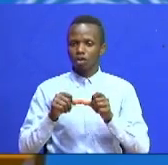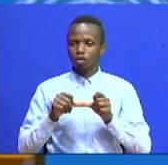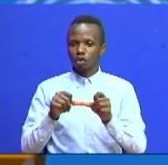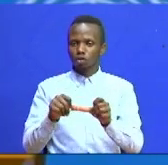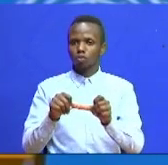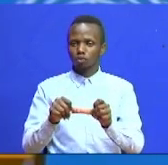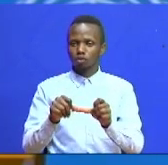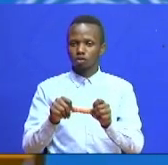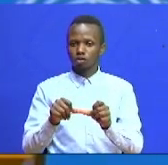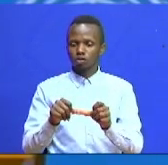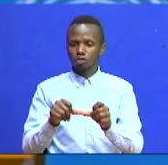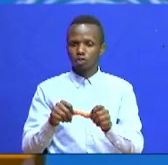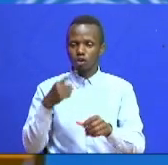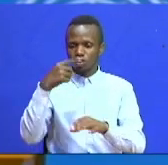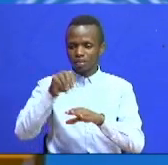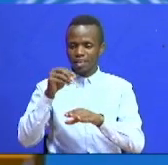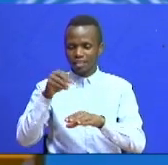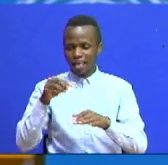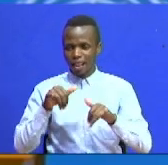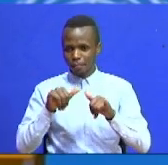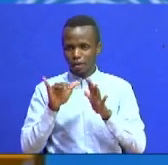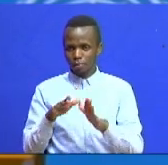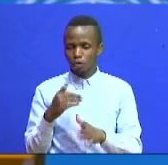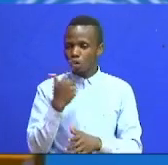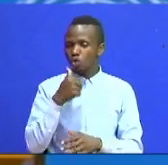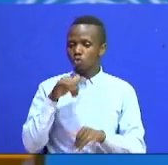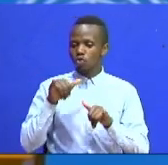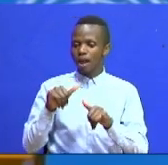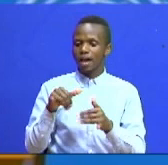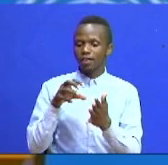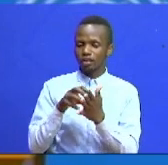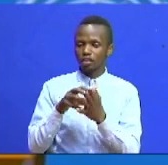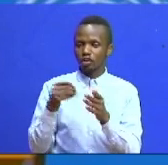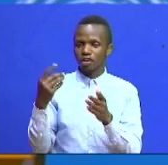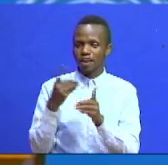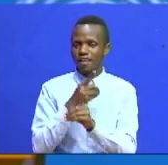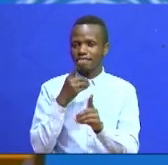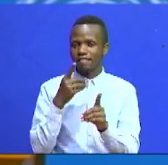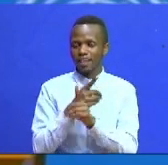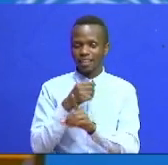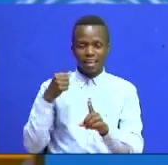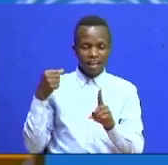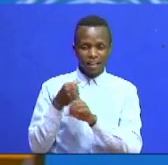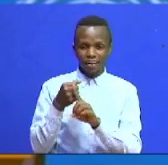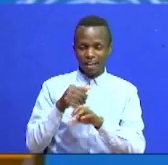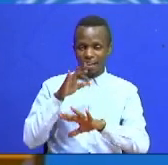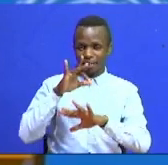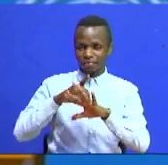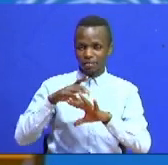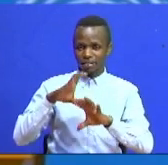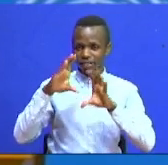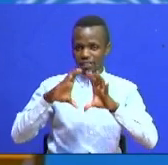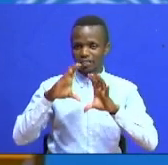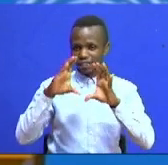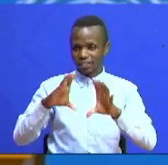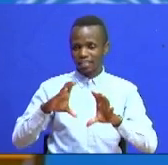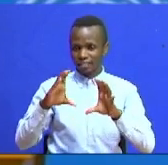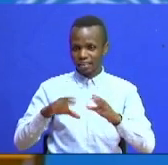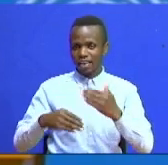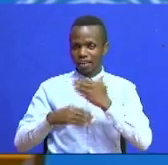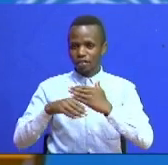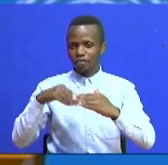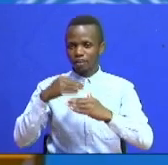plight of civilians already facing a dire situation, as the intensification of attacks affecting critical civilian infrastructure in the